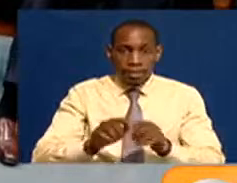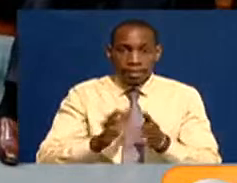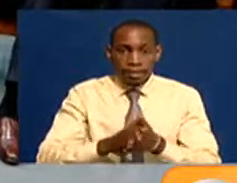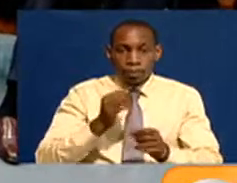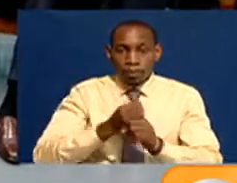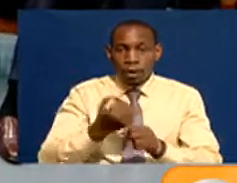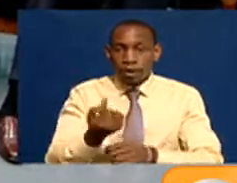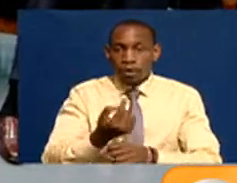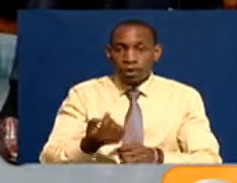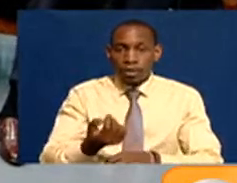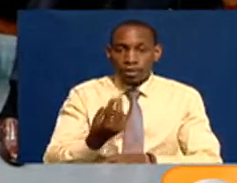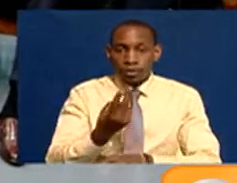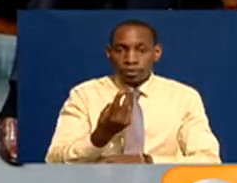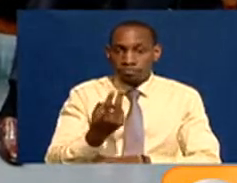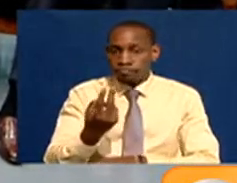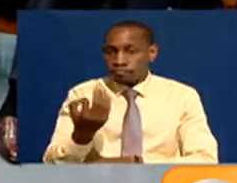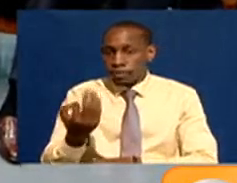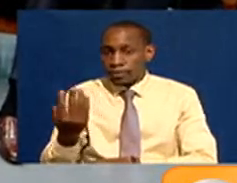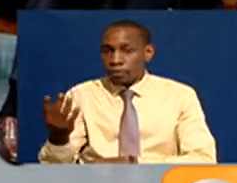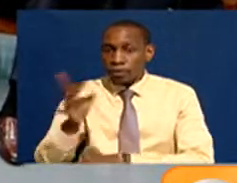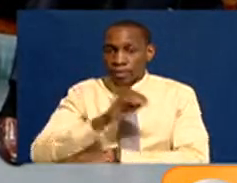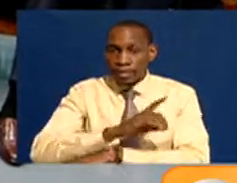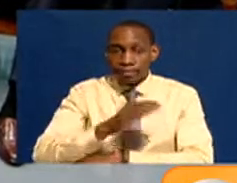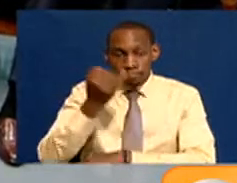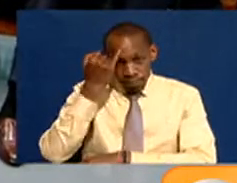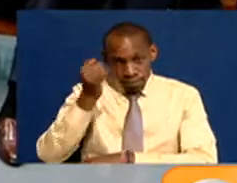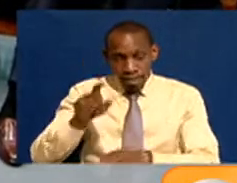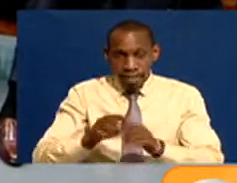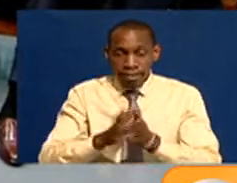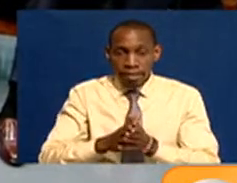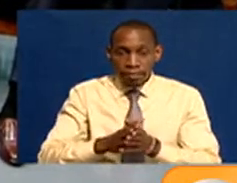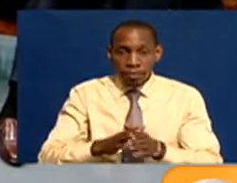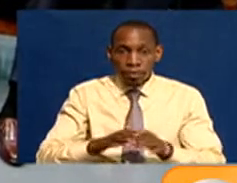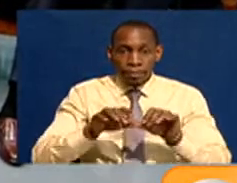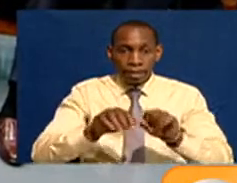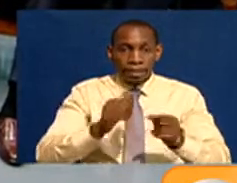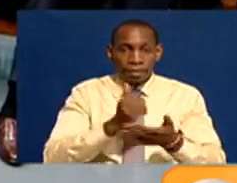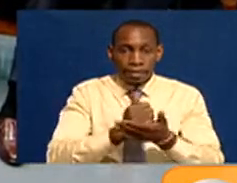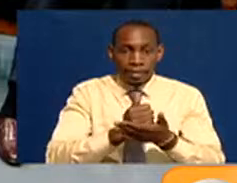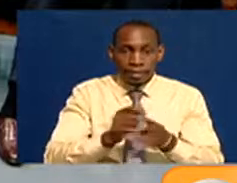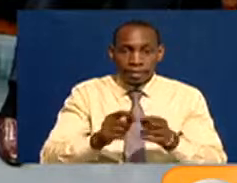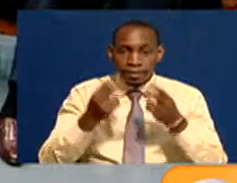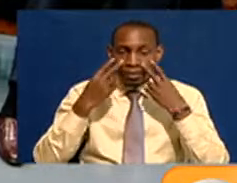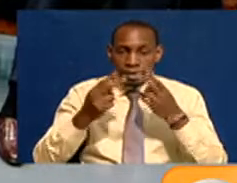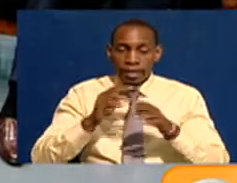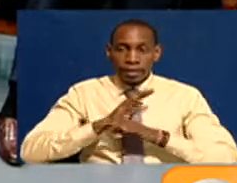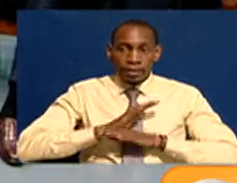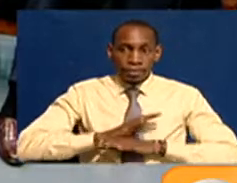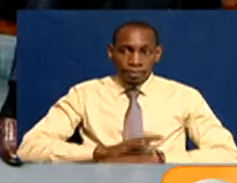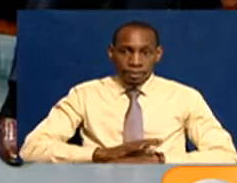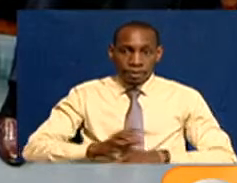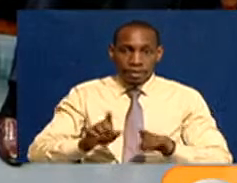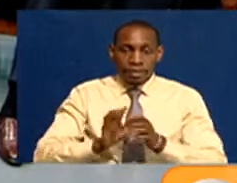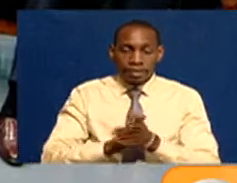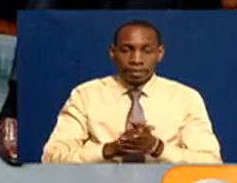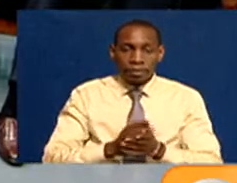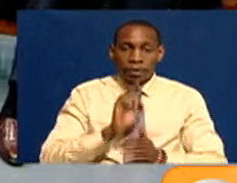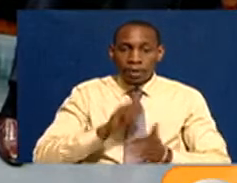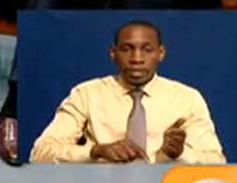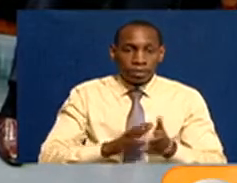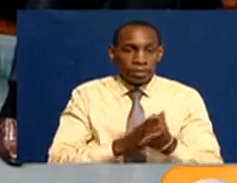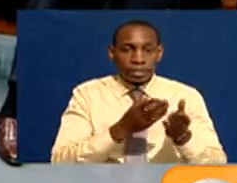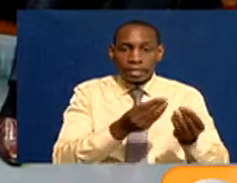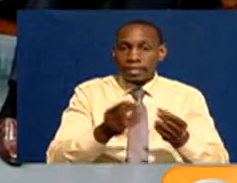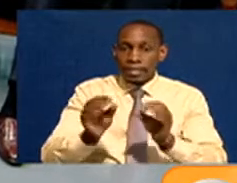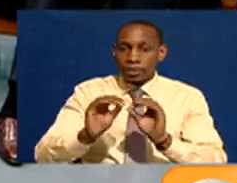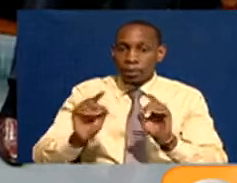work, what, 2, 3, 4 days? Imagine that. Settling in may not look as easy as it is, and none of them are saying it's going to be easy,